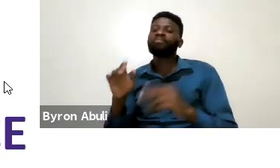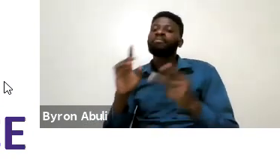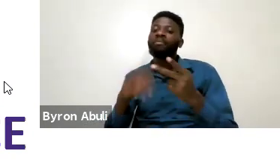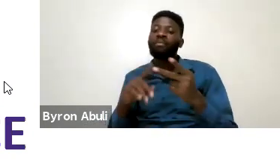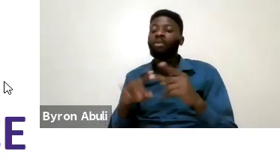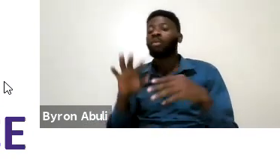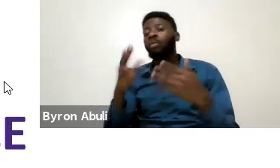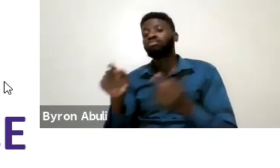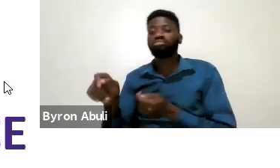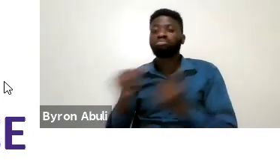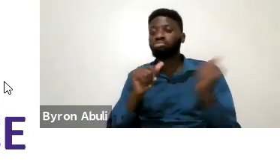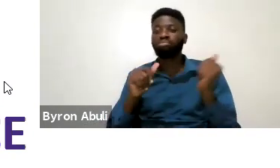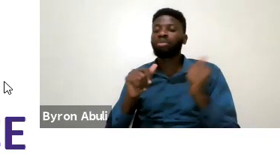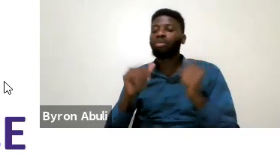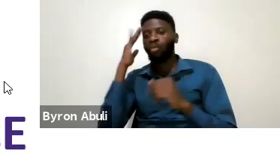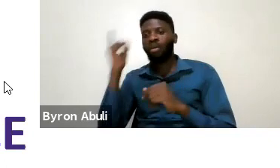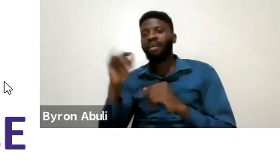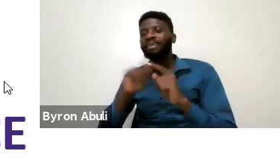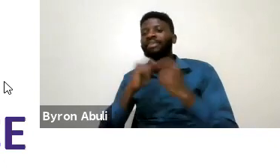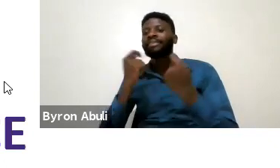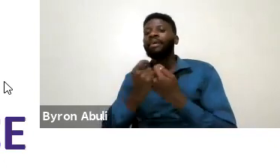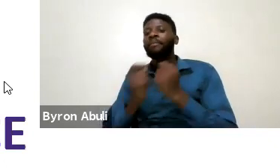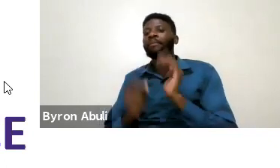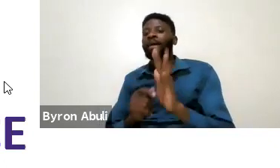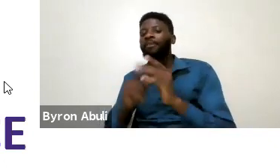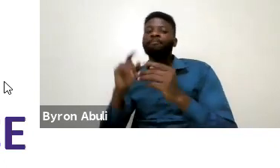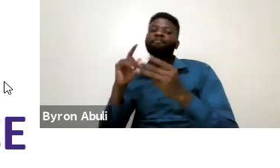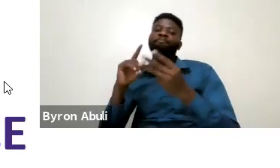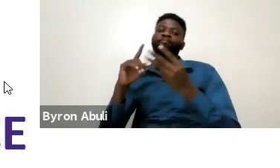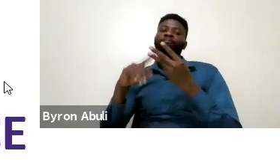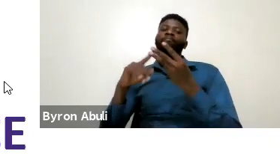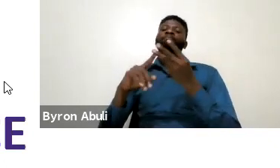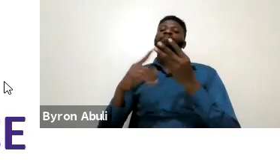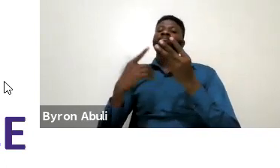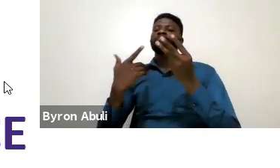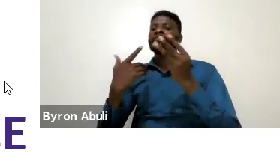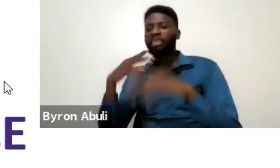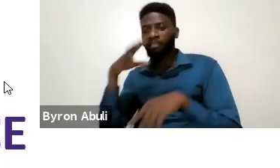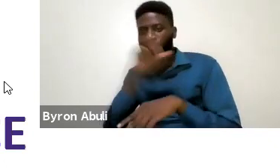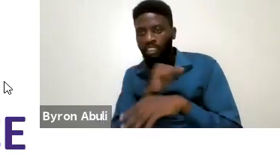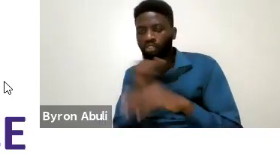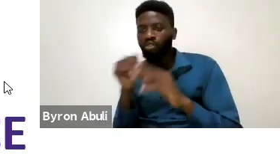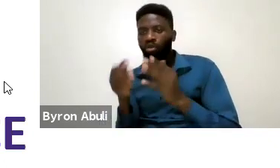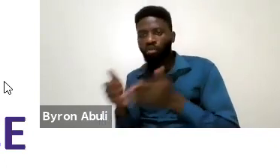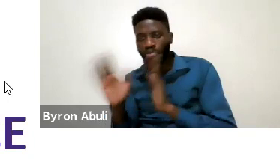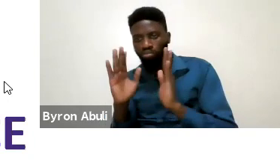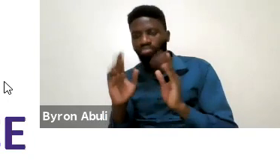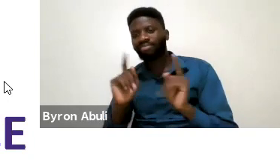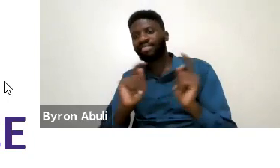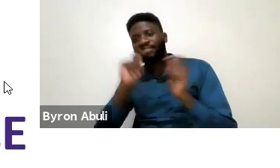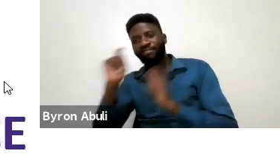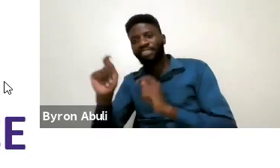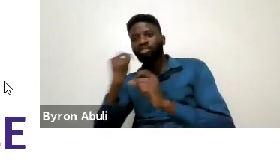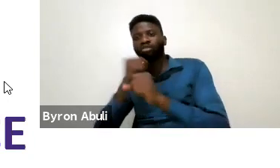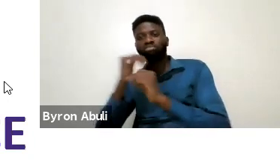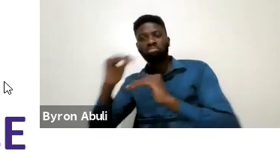and you're being discriminated based on that. Denial of opportunities, transfers, promotions. You'll find that maybe